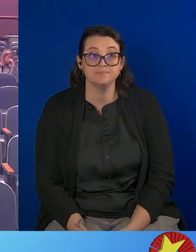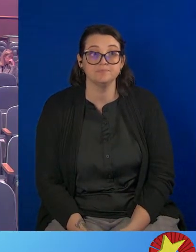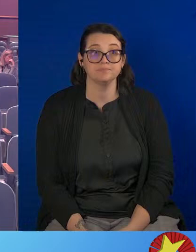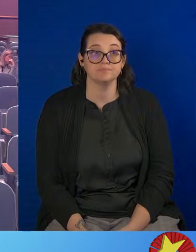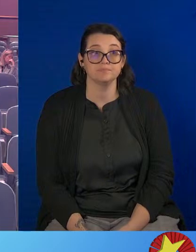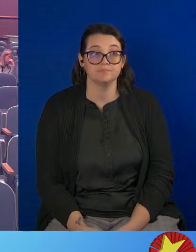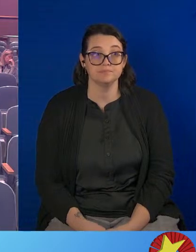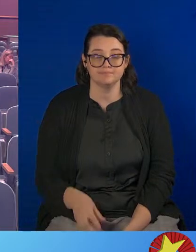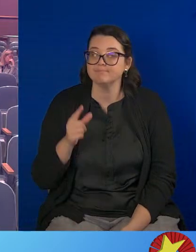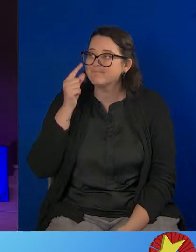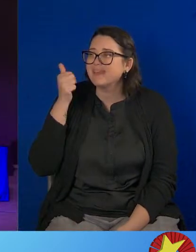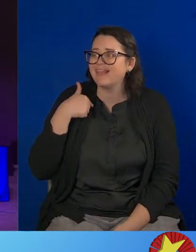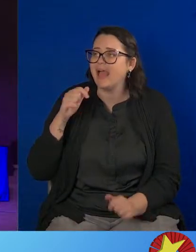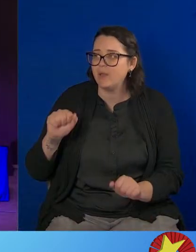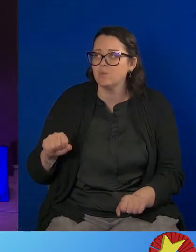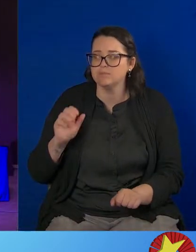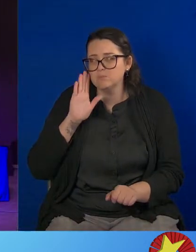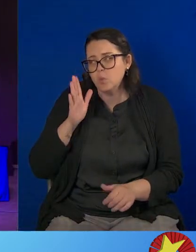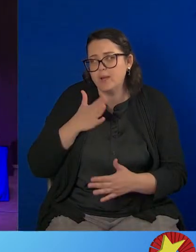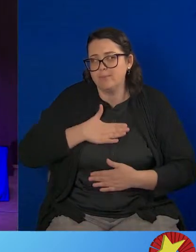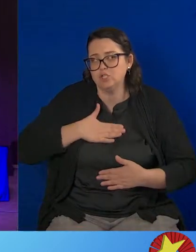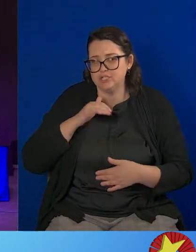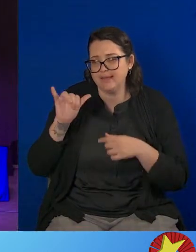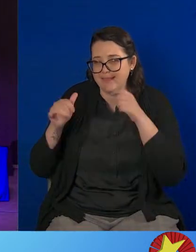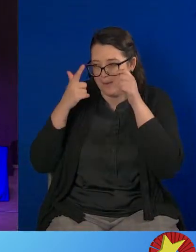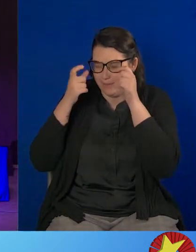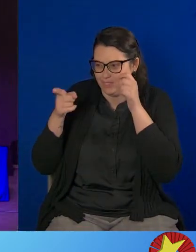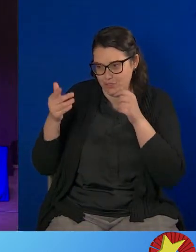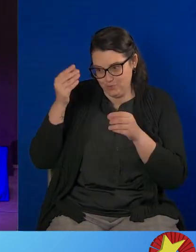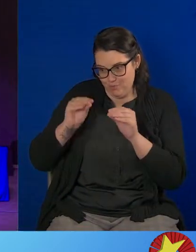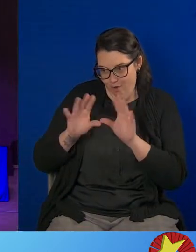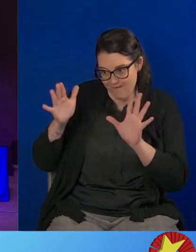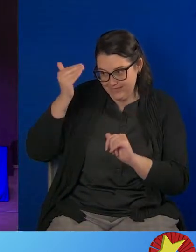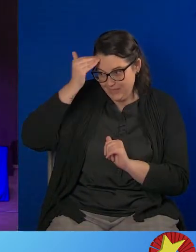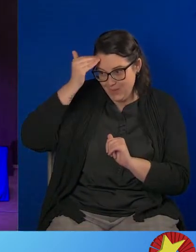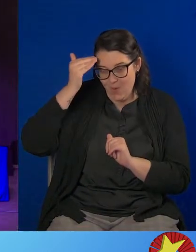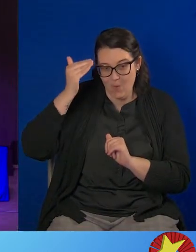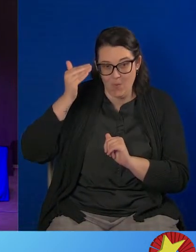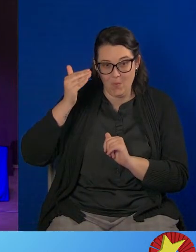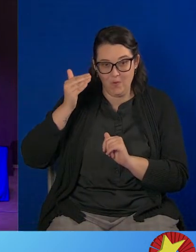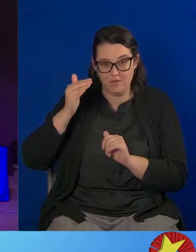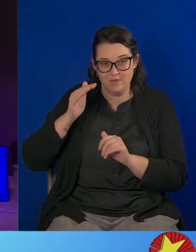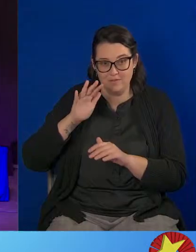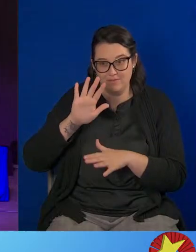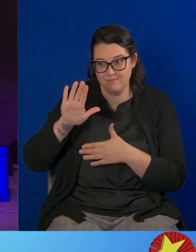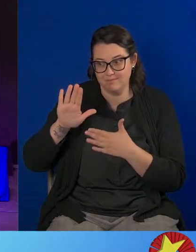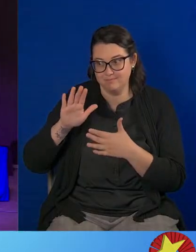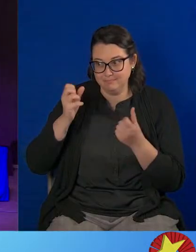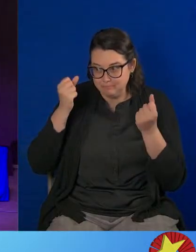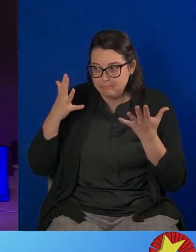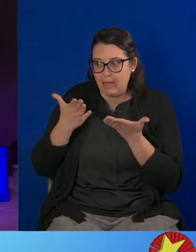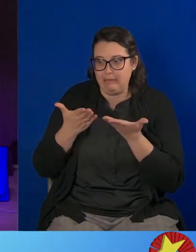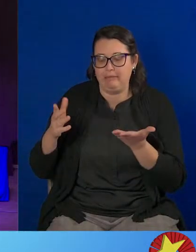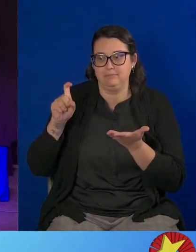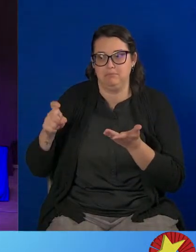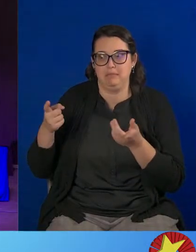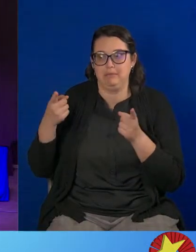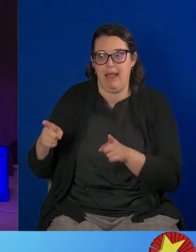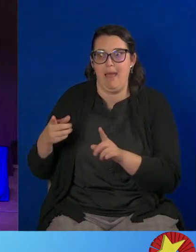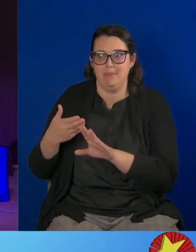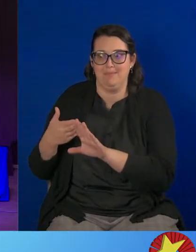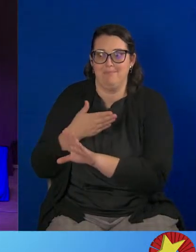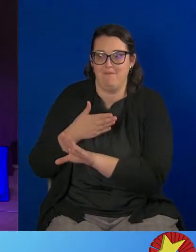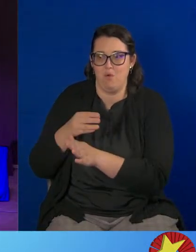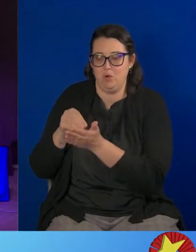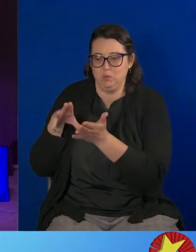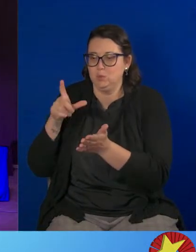I think I would appreciate that, given you obviously know that there's a whole series of actions that have to take place before a student receiving special ed services can